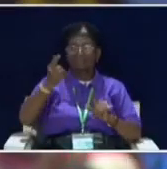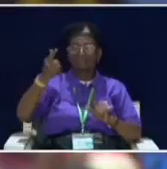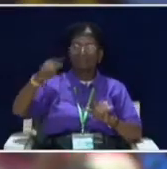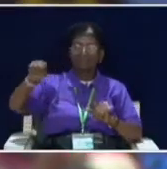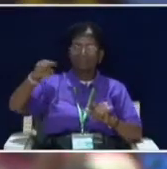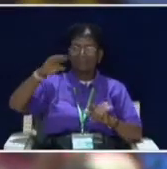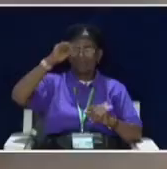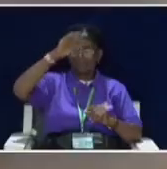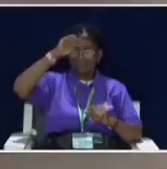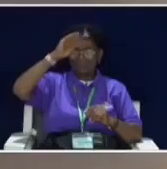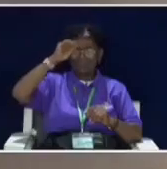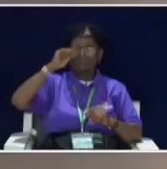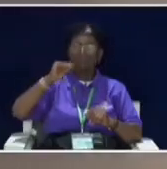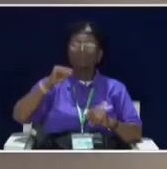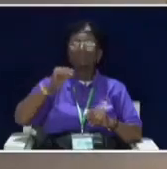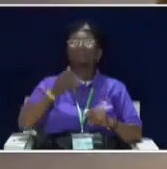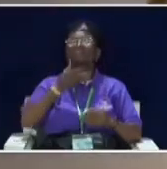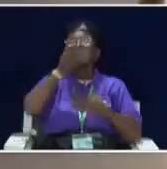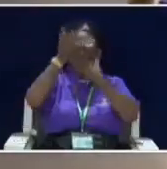Lord.